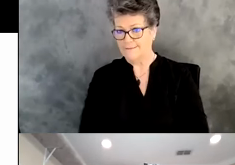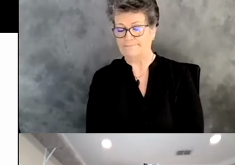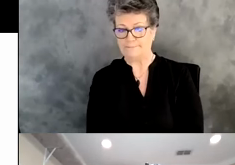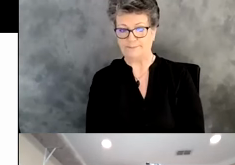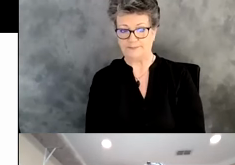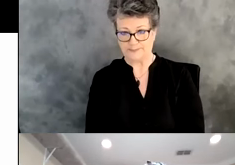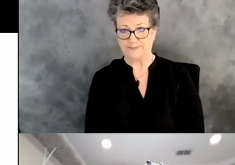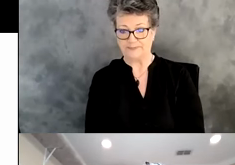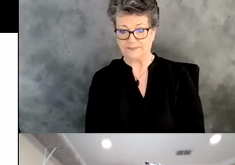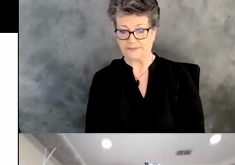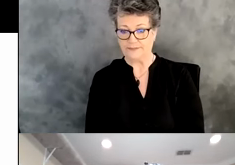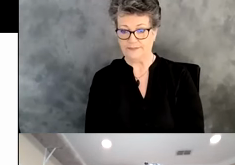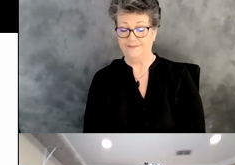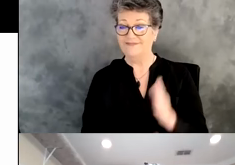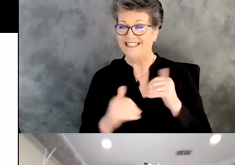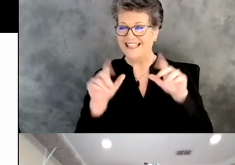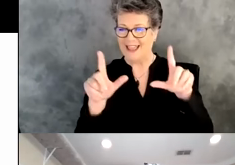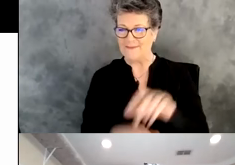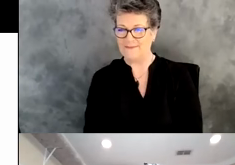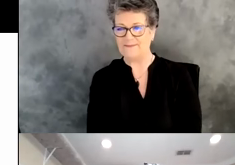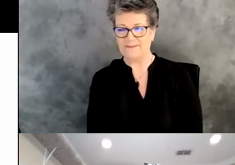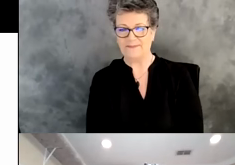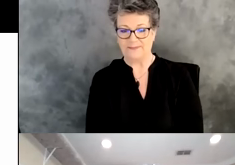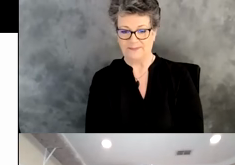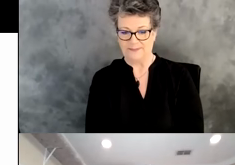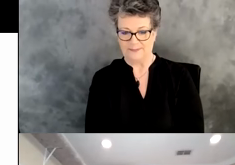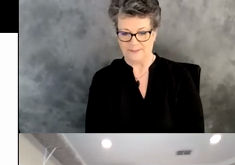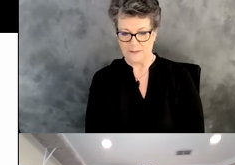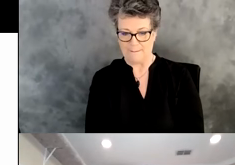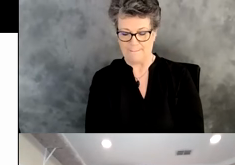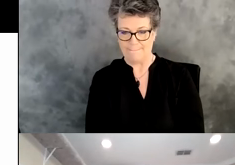Okay, we can go on to the next slide, please.